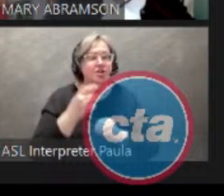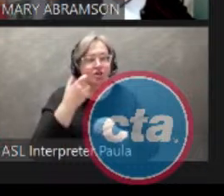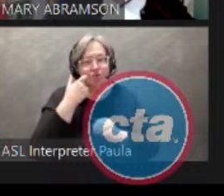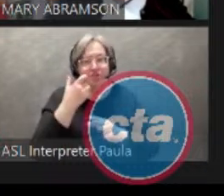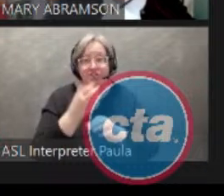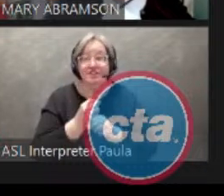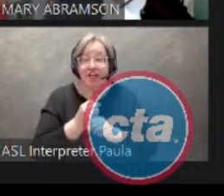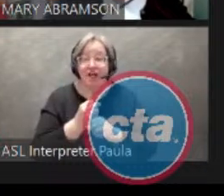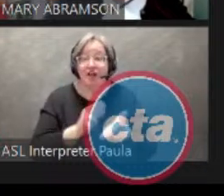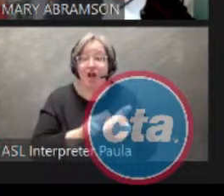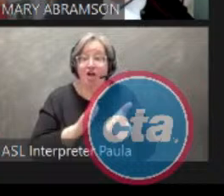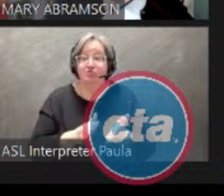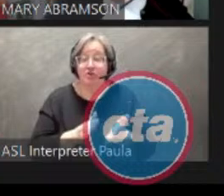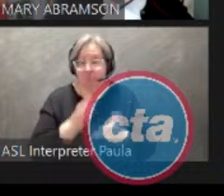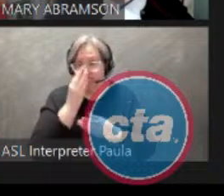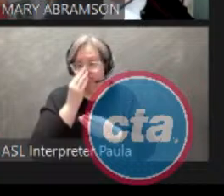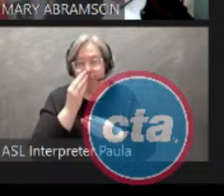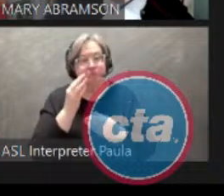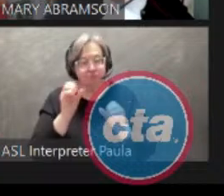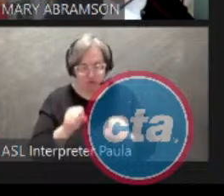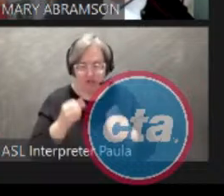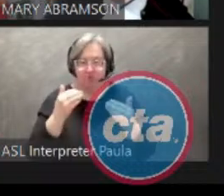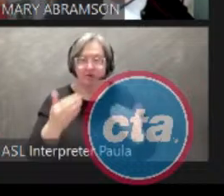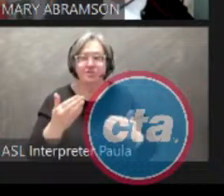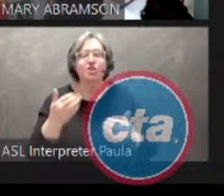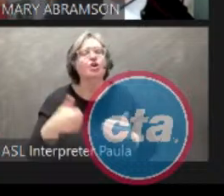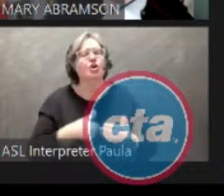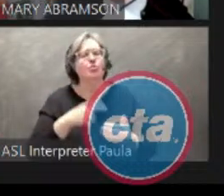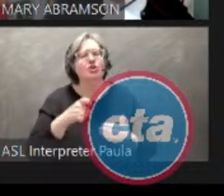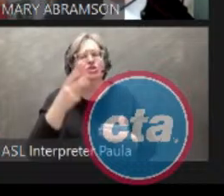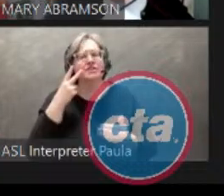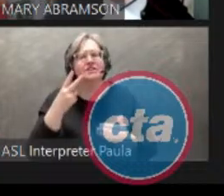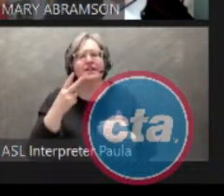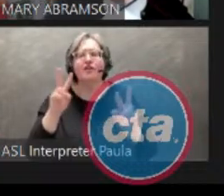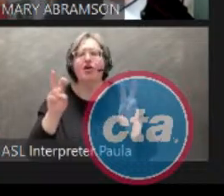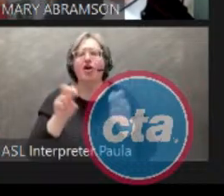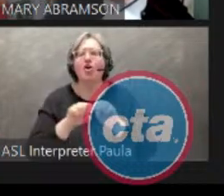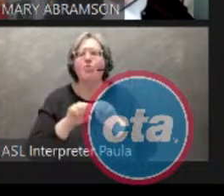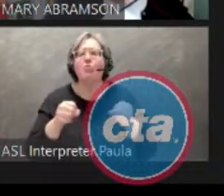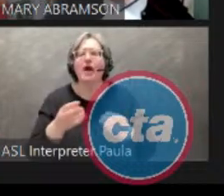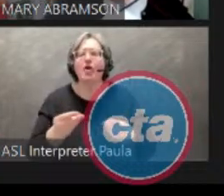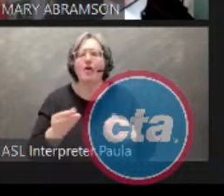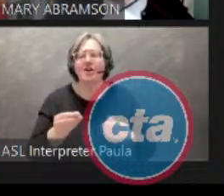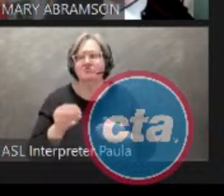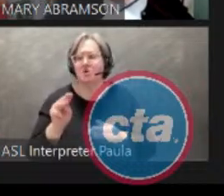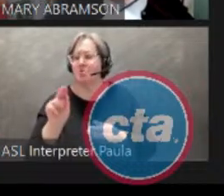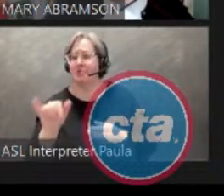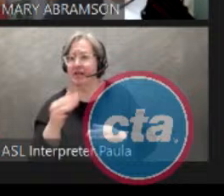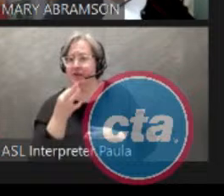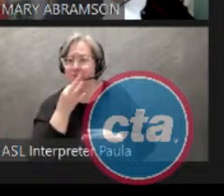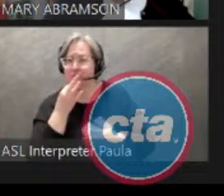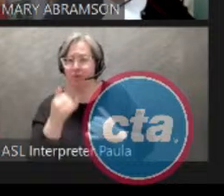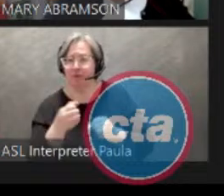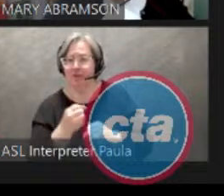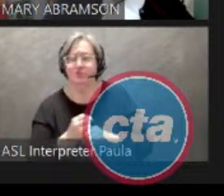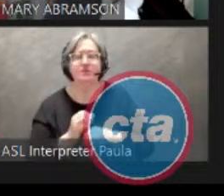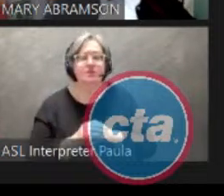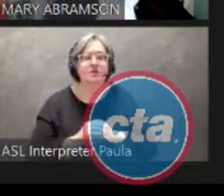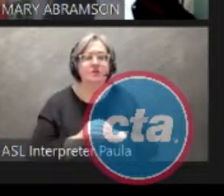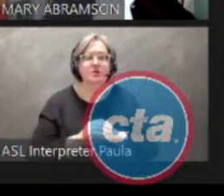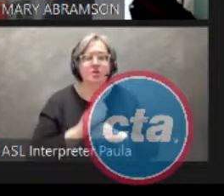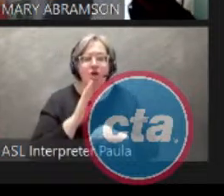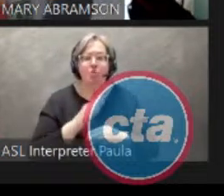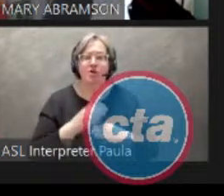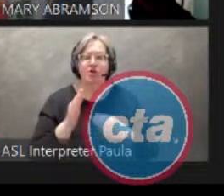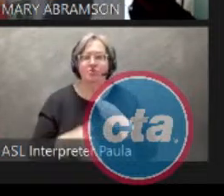contractor notice to proceed. We're expecting to see groundbreaking in that project May of this year, and then have that work be